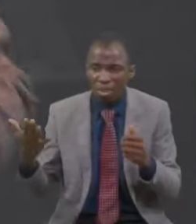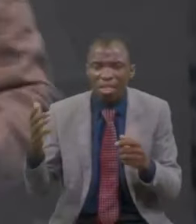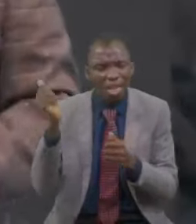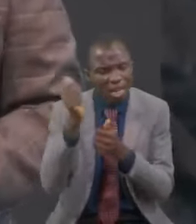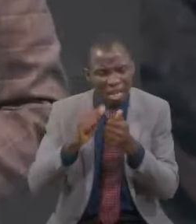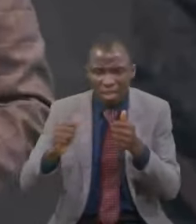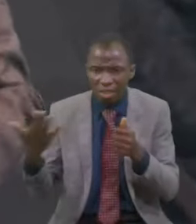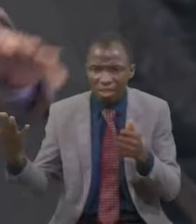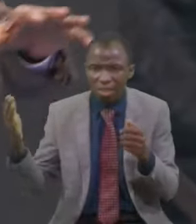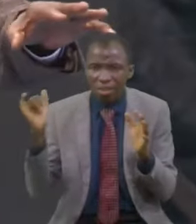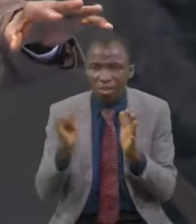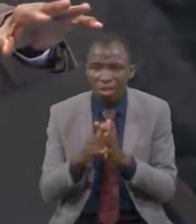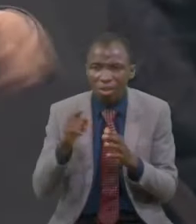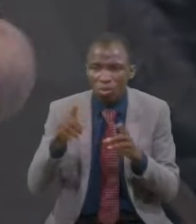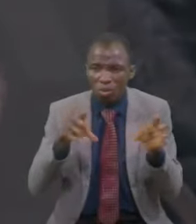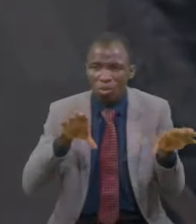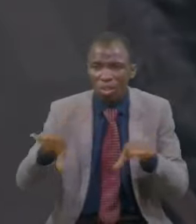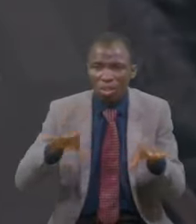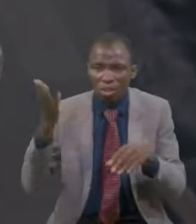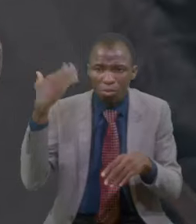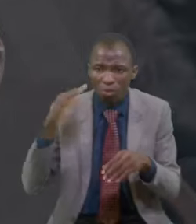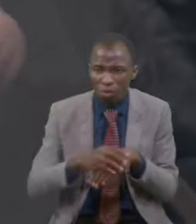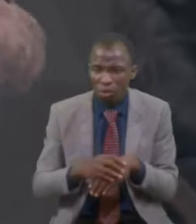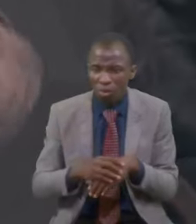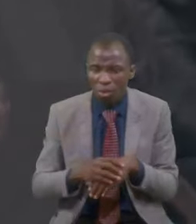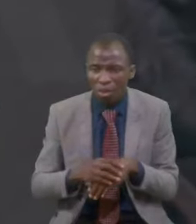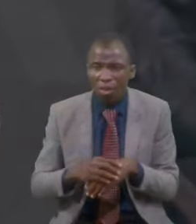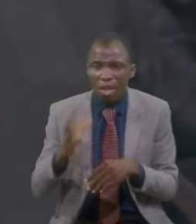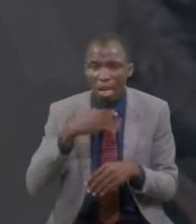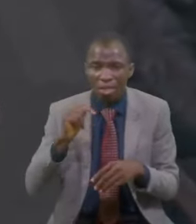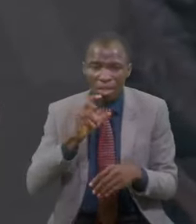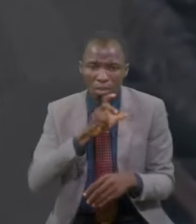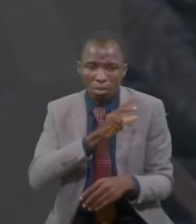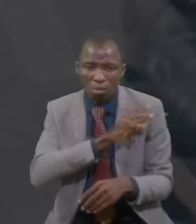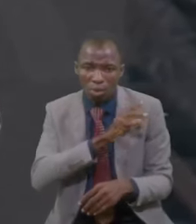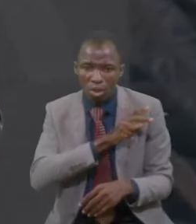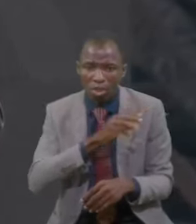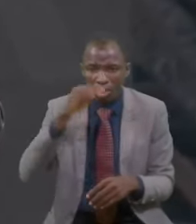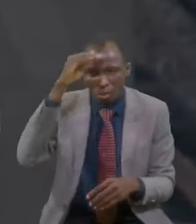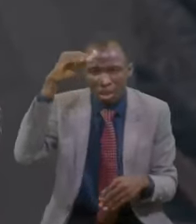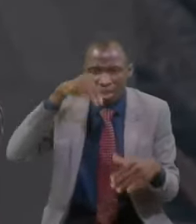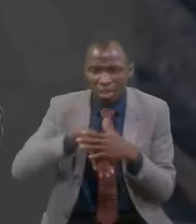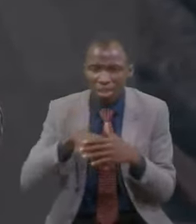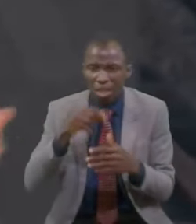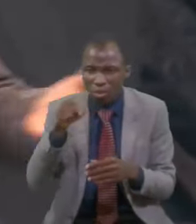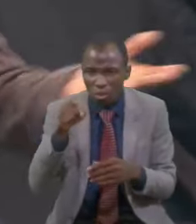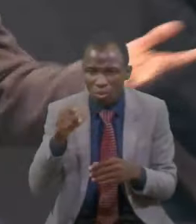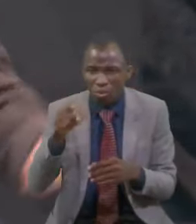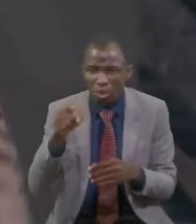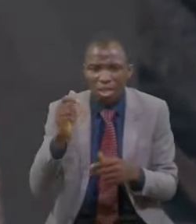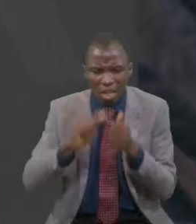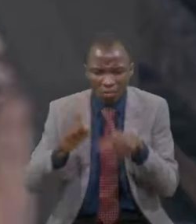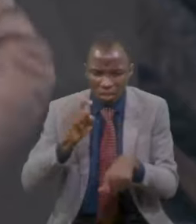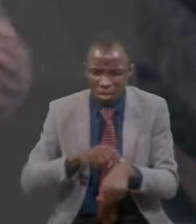did before, and the policeman inside you. Every time you want to